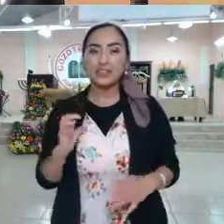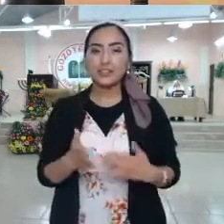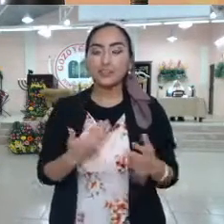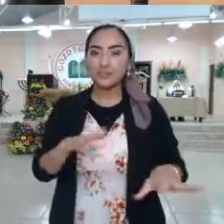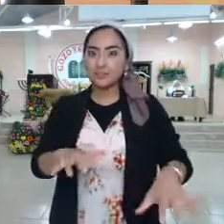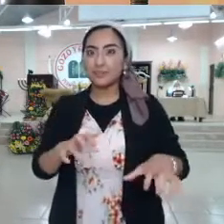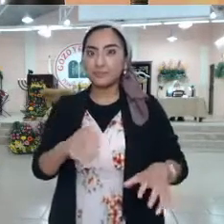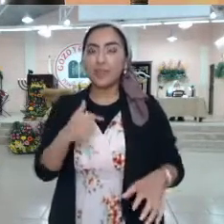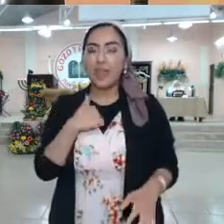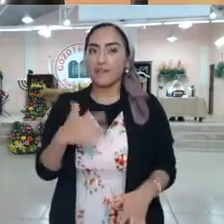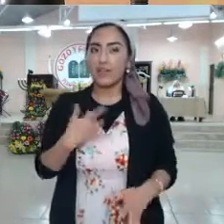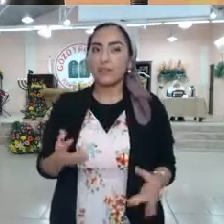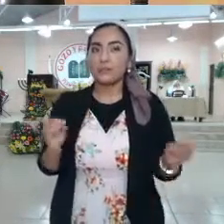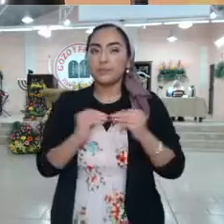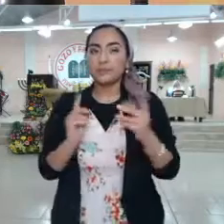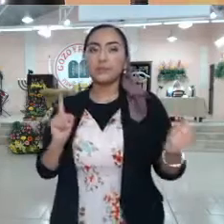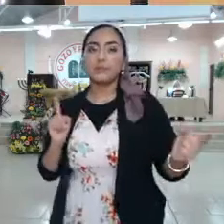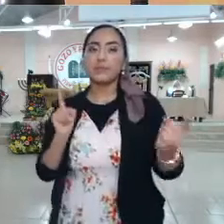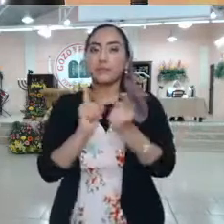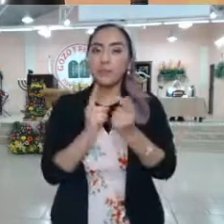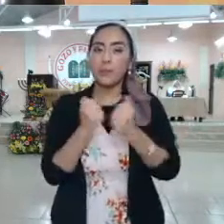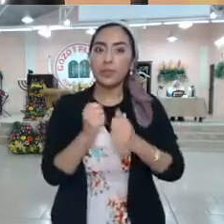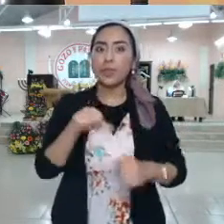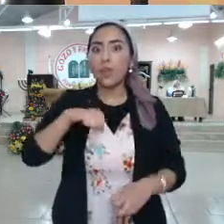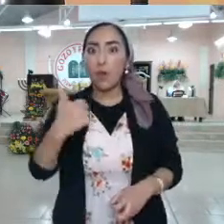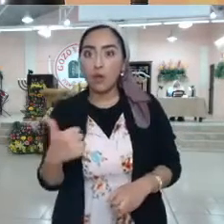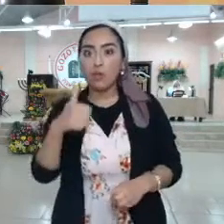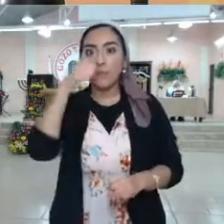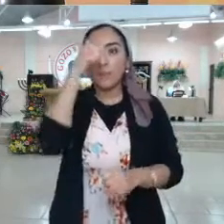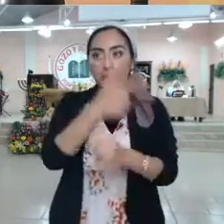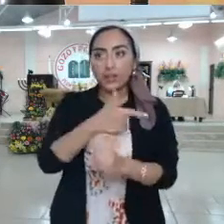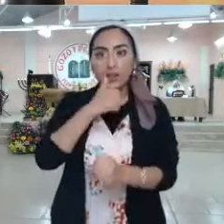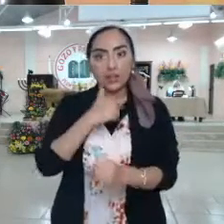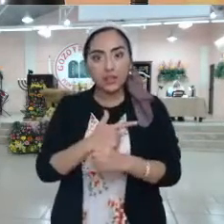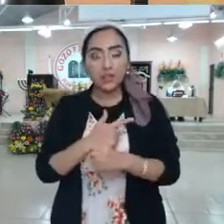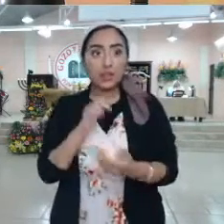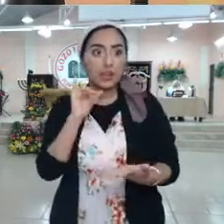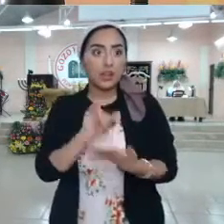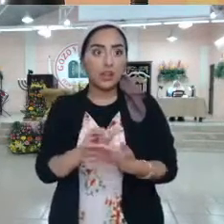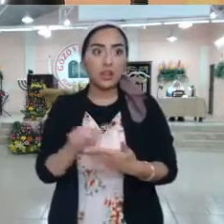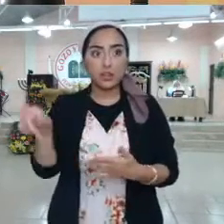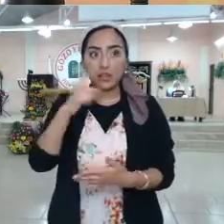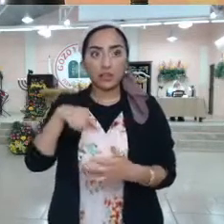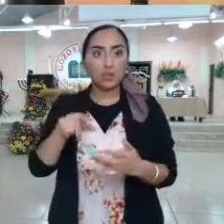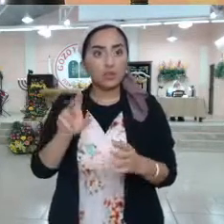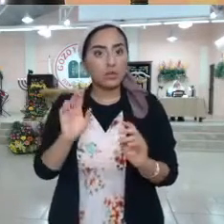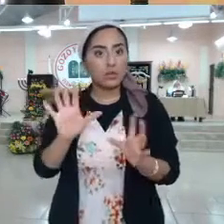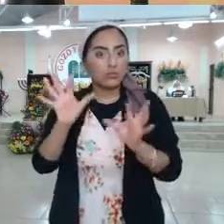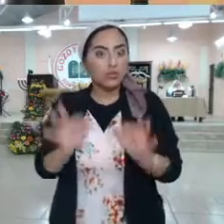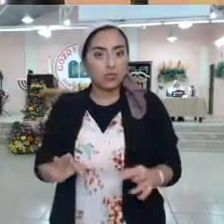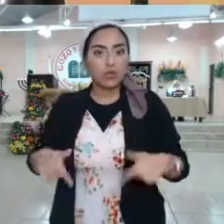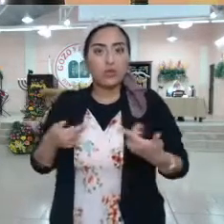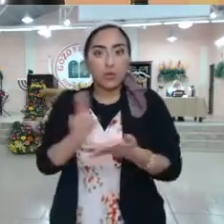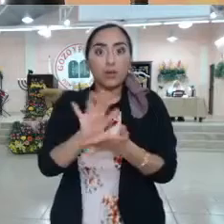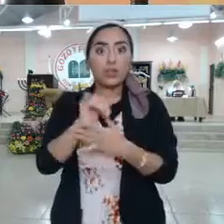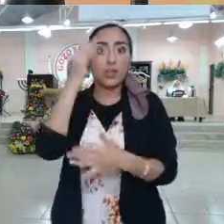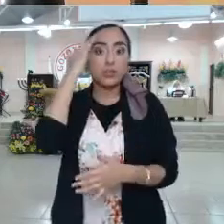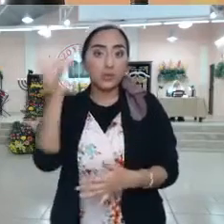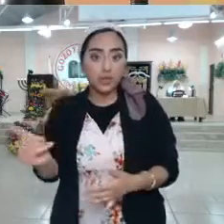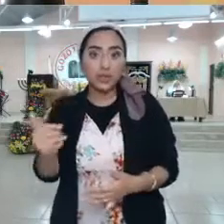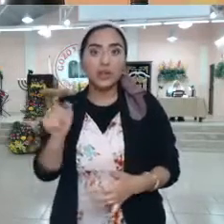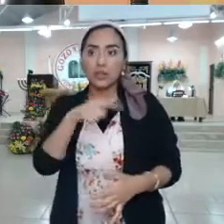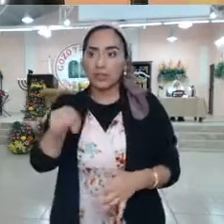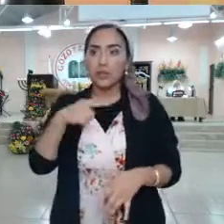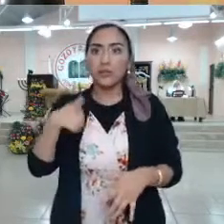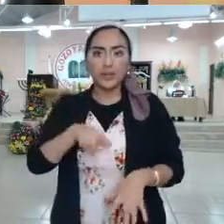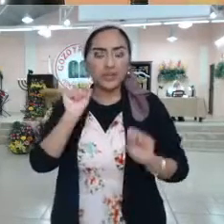ice. But I felt more like they got closer with more brothers, so they decided to keep themselves in holiness, and that's